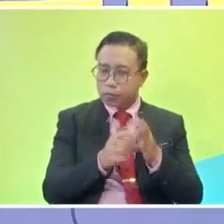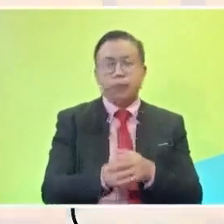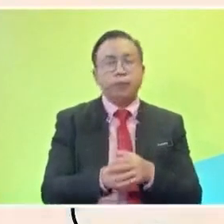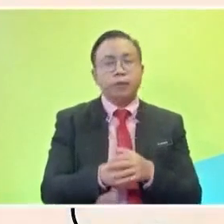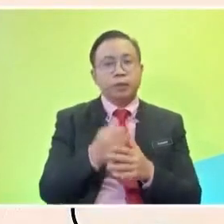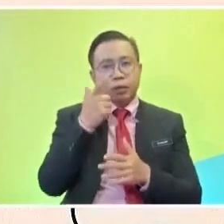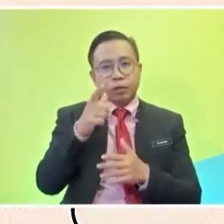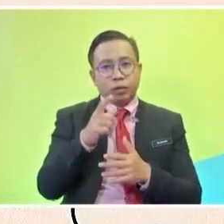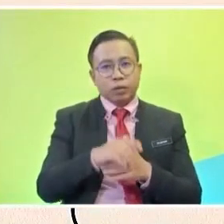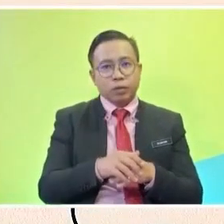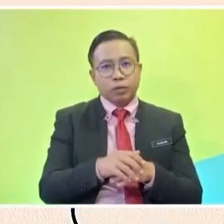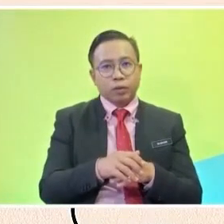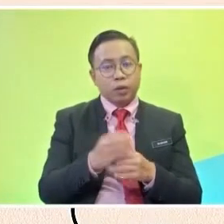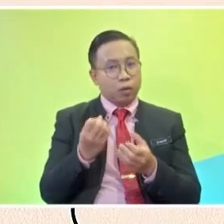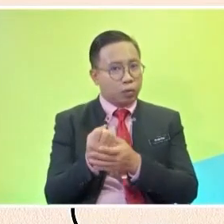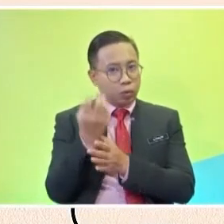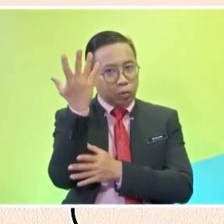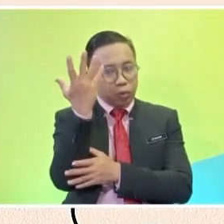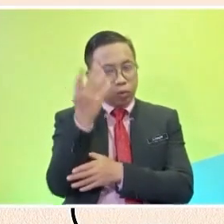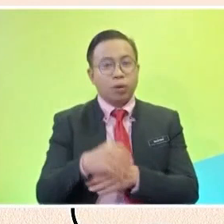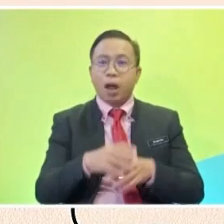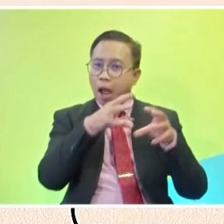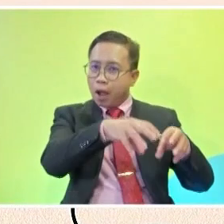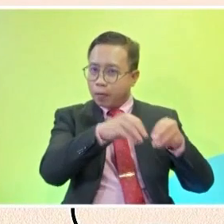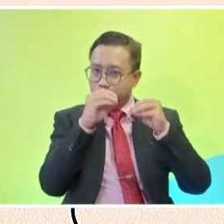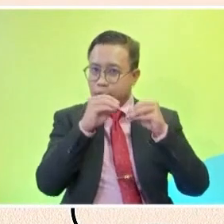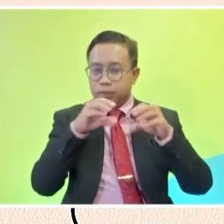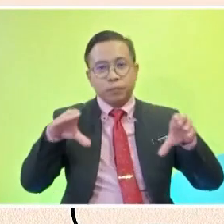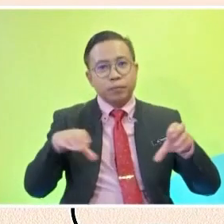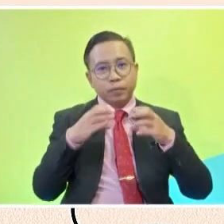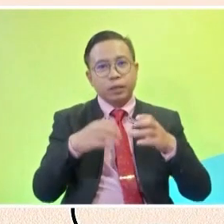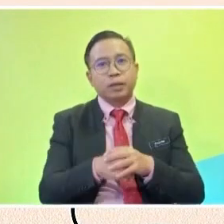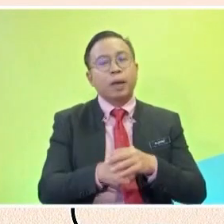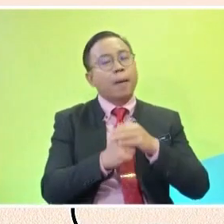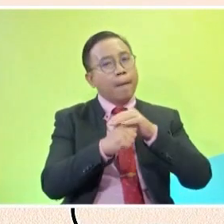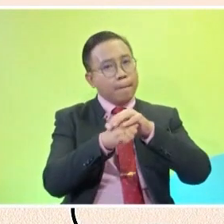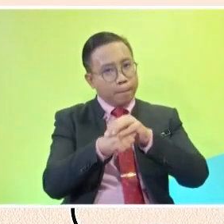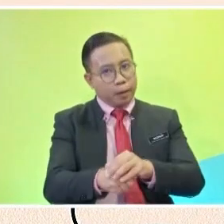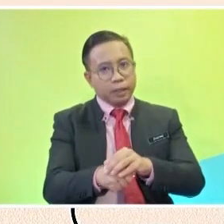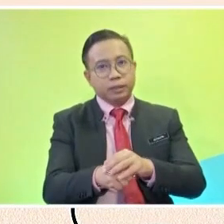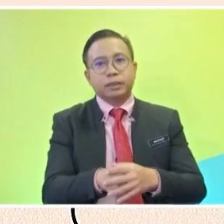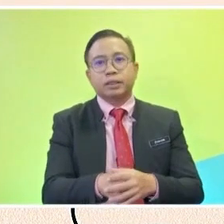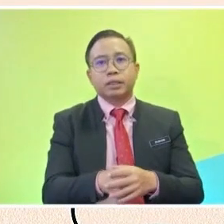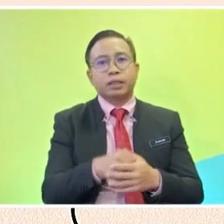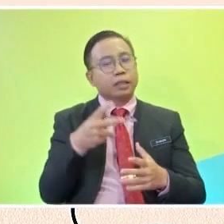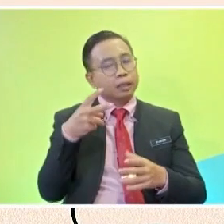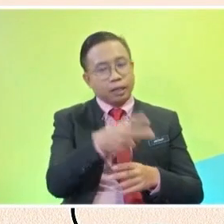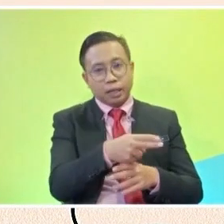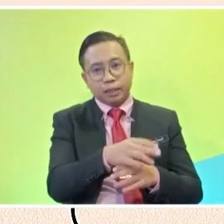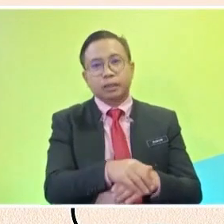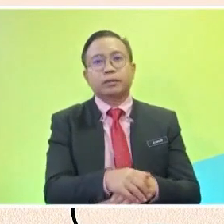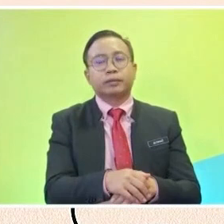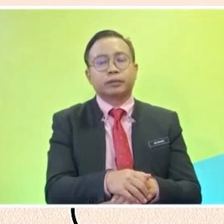in the steps. So we have got grow, harvest, make, add, press, cut, dry, pack, and